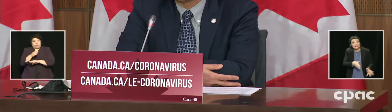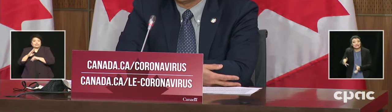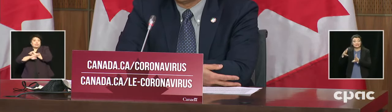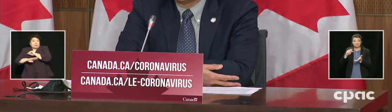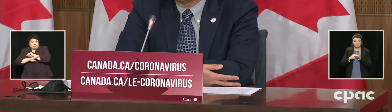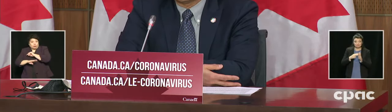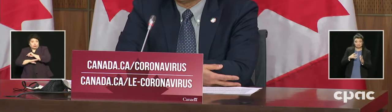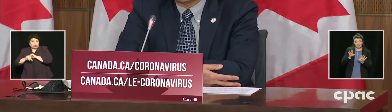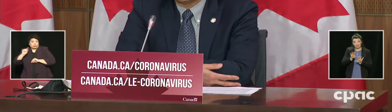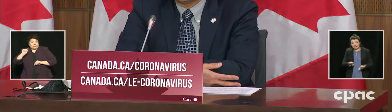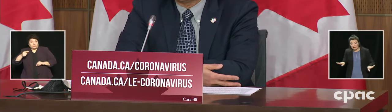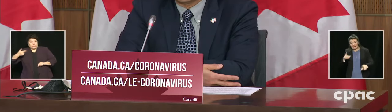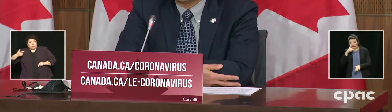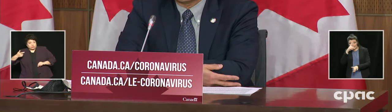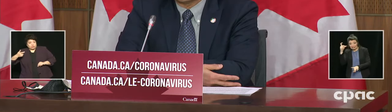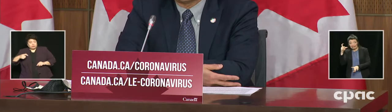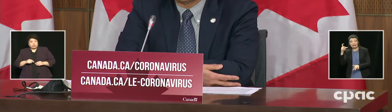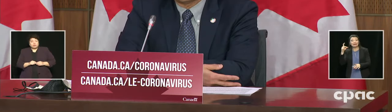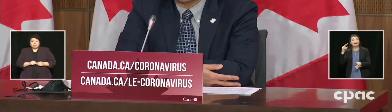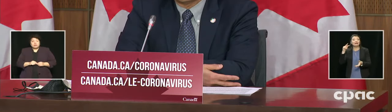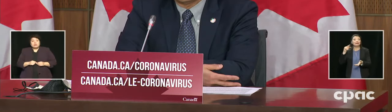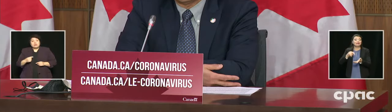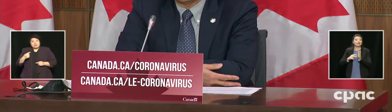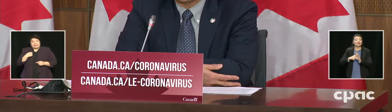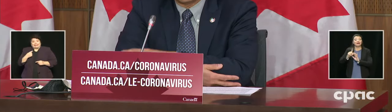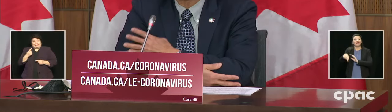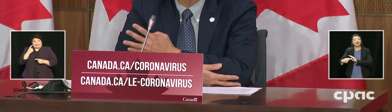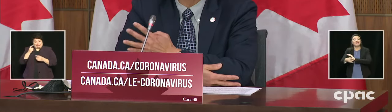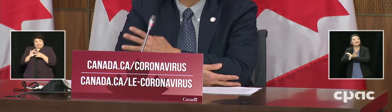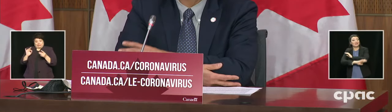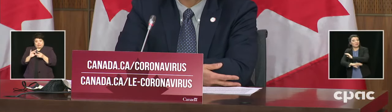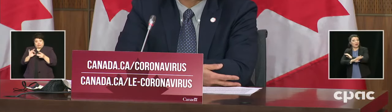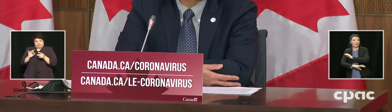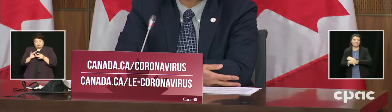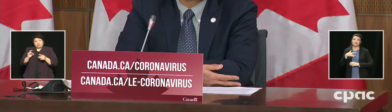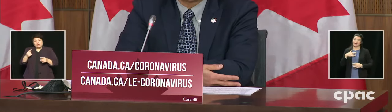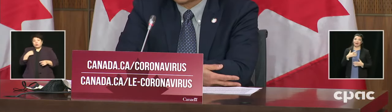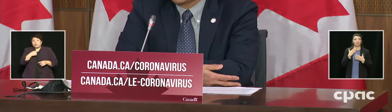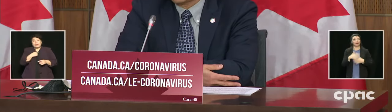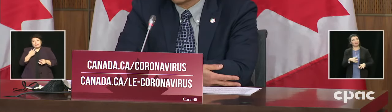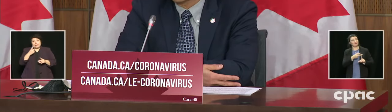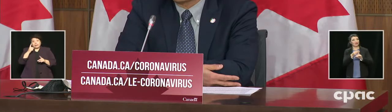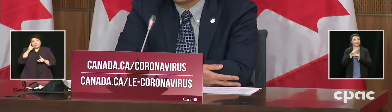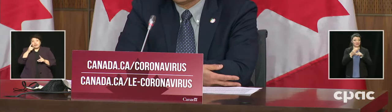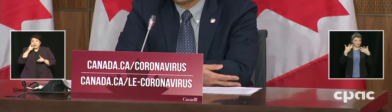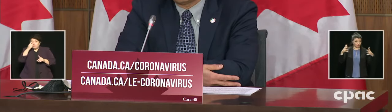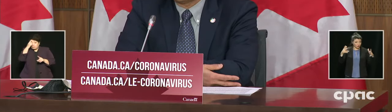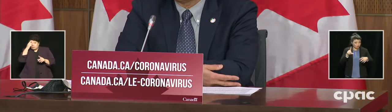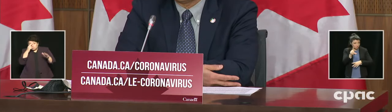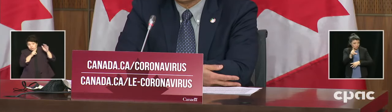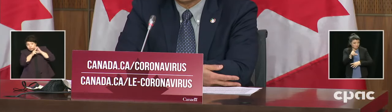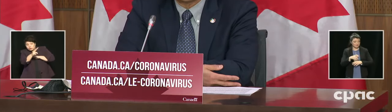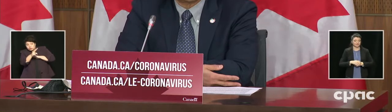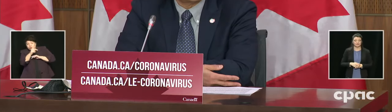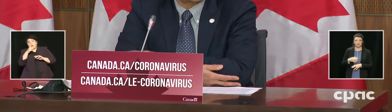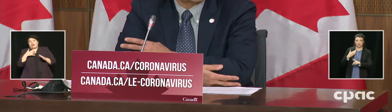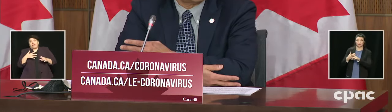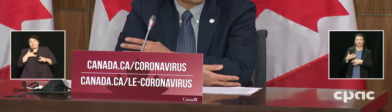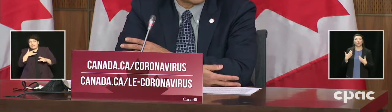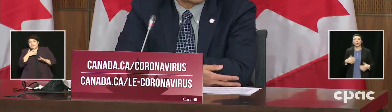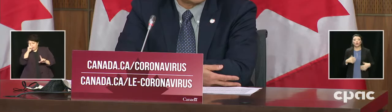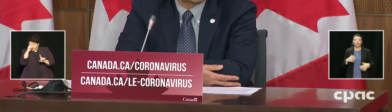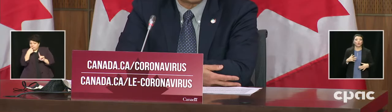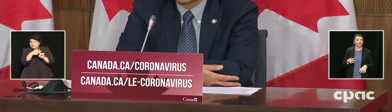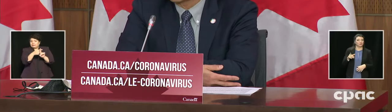certainly, when I indicated that earlier, it was an optimistic projection because I think certainly all indications are that the